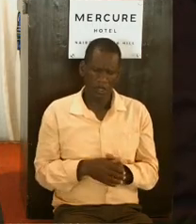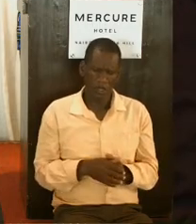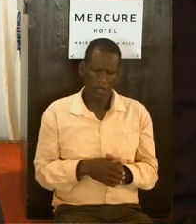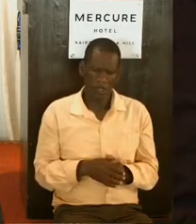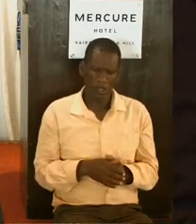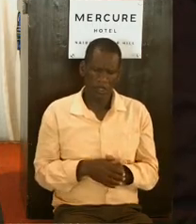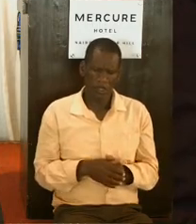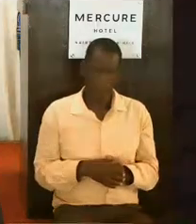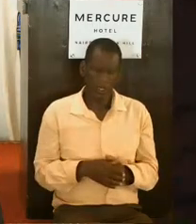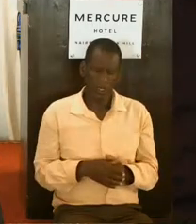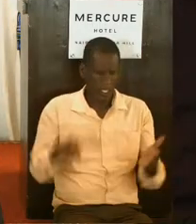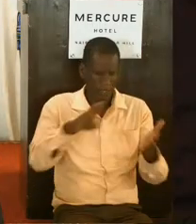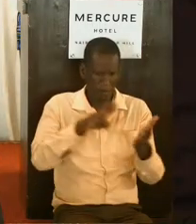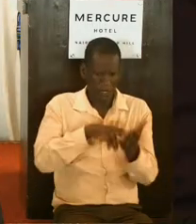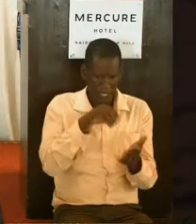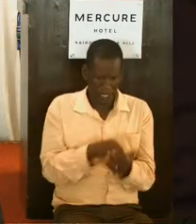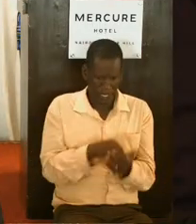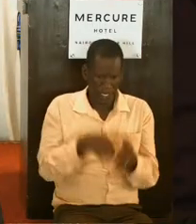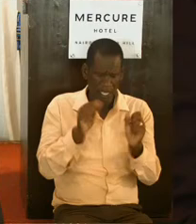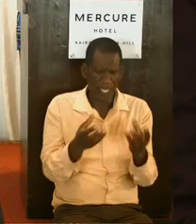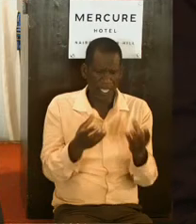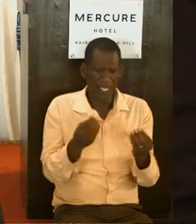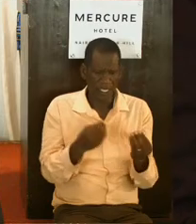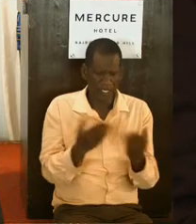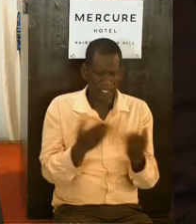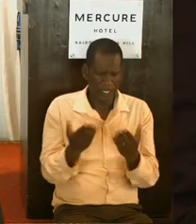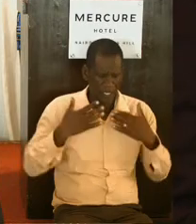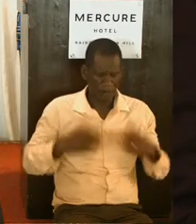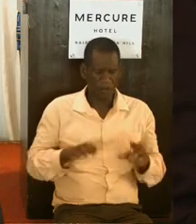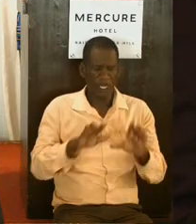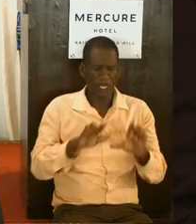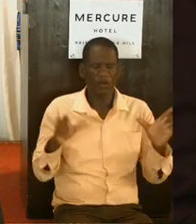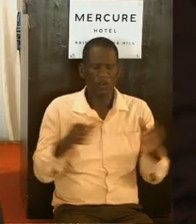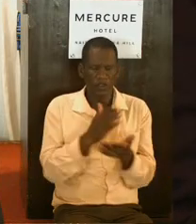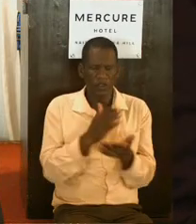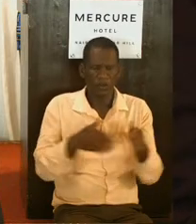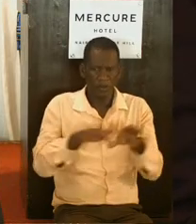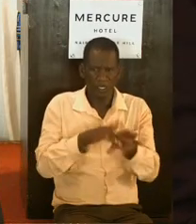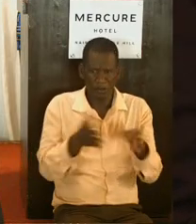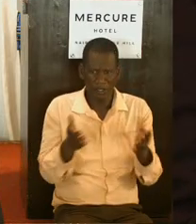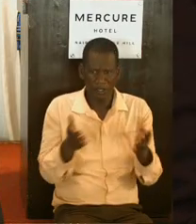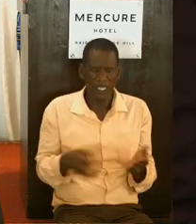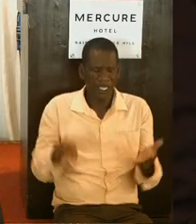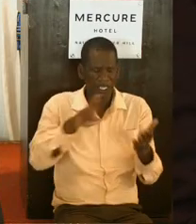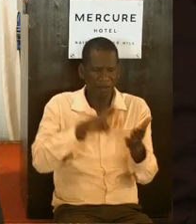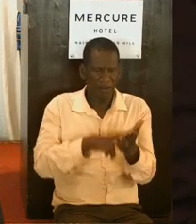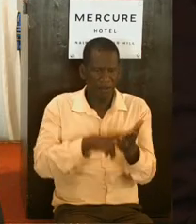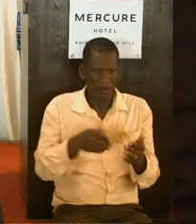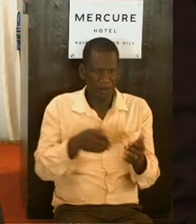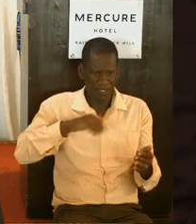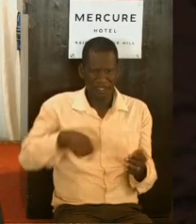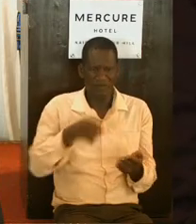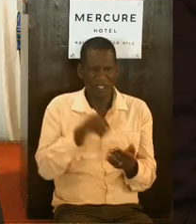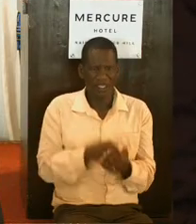a little bit I can easily read the body language of some participants let me repeat